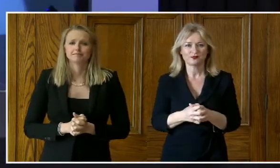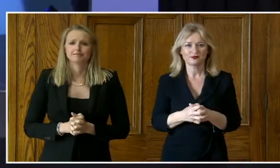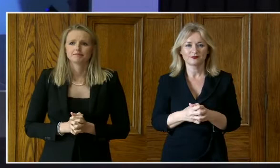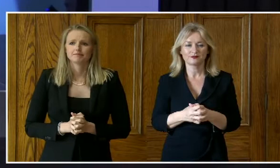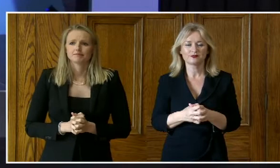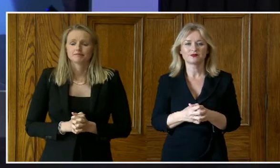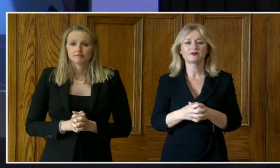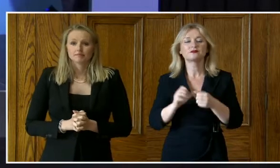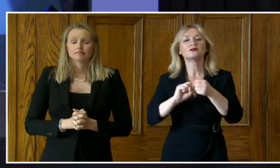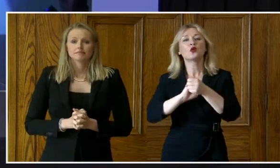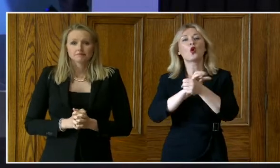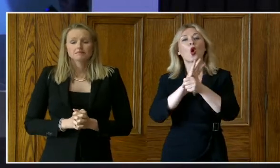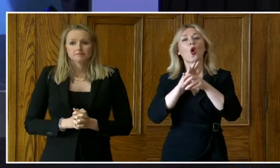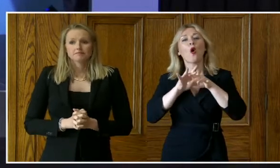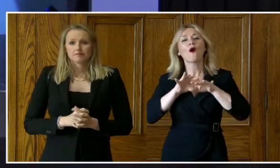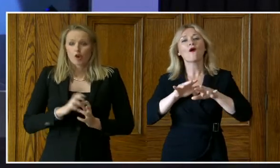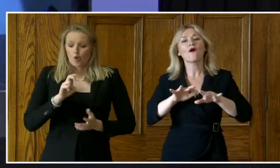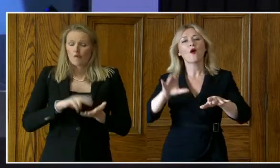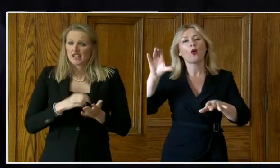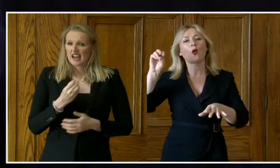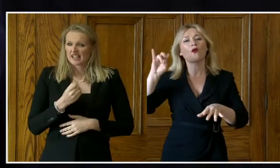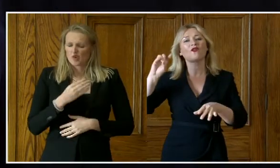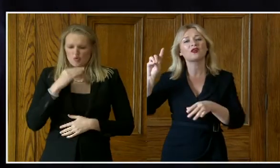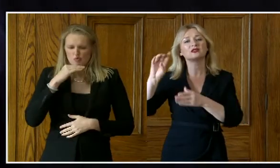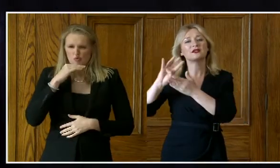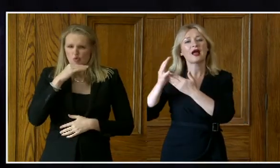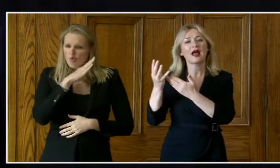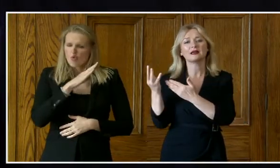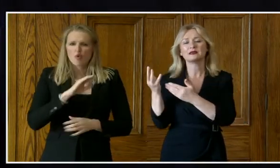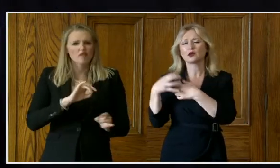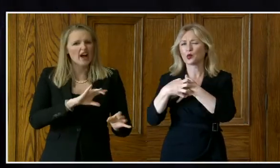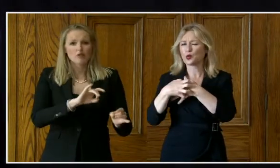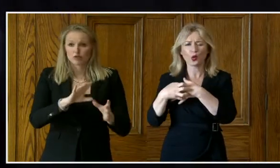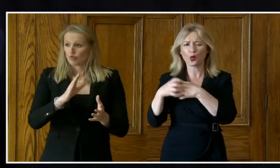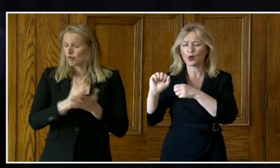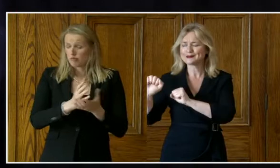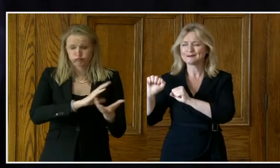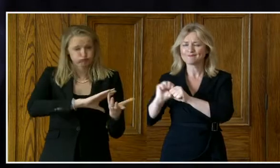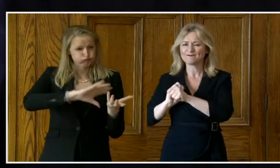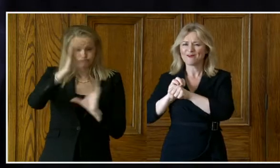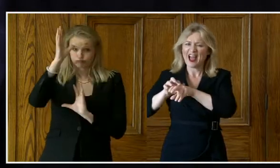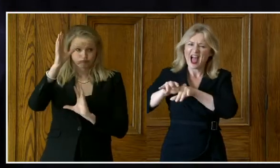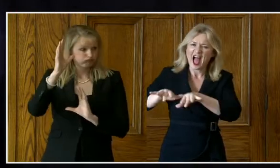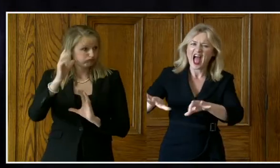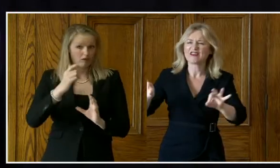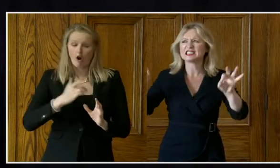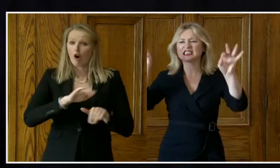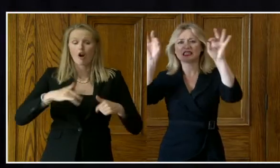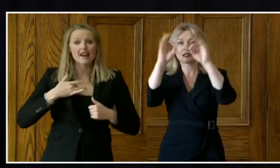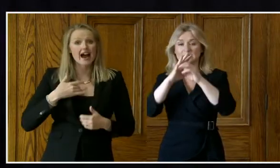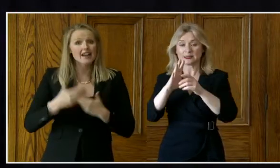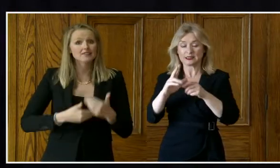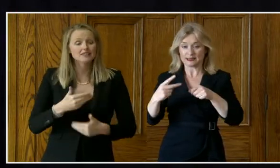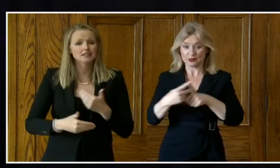COVID-19 is a cruel, cruel virus, and it has disrupted almost every aspect of our lives. And one thing that has remained